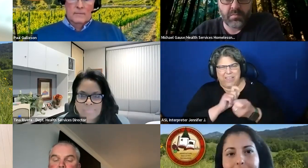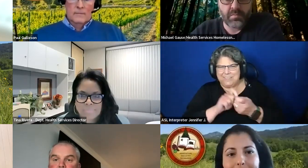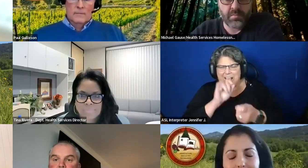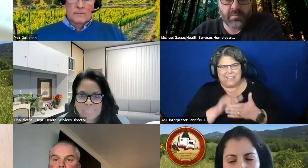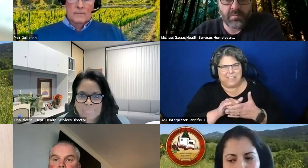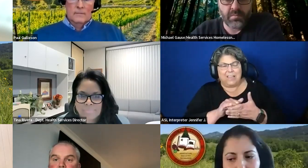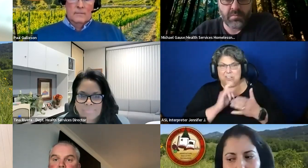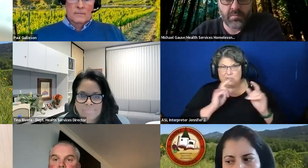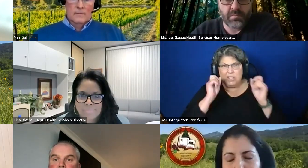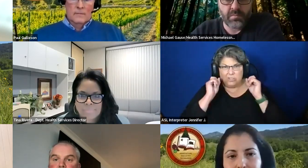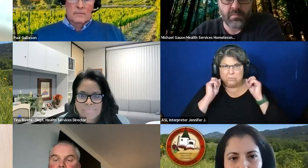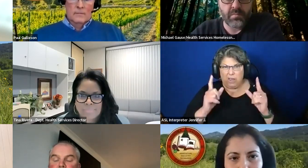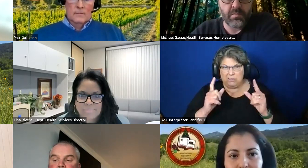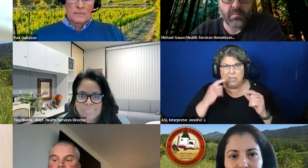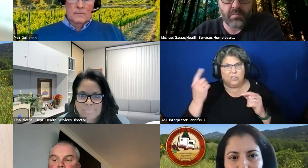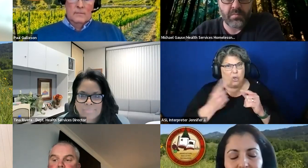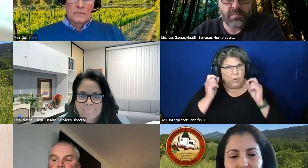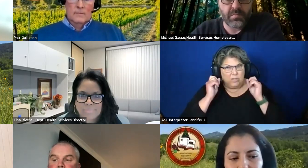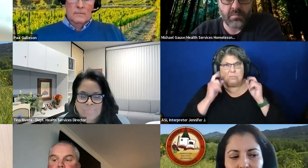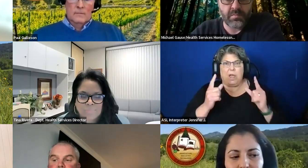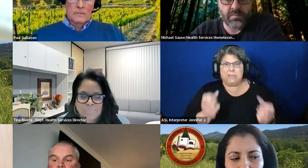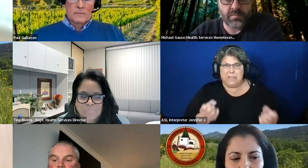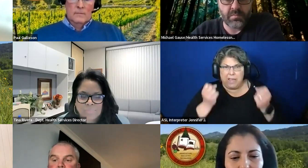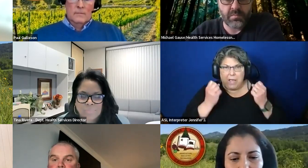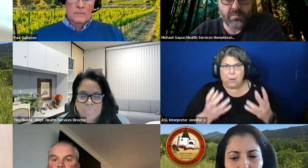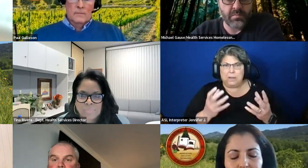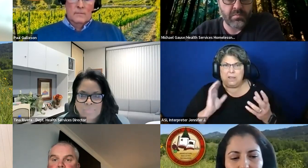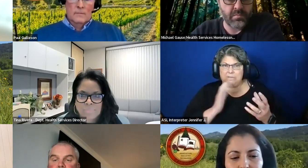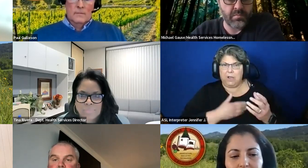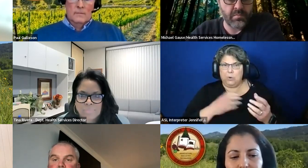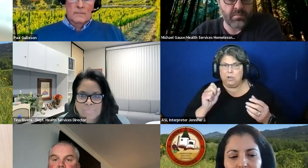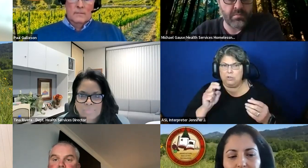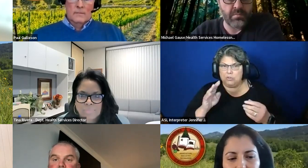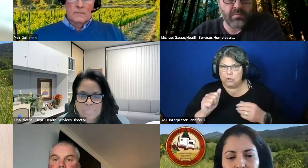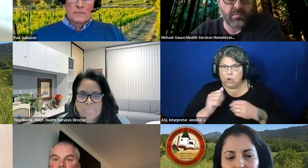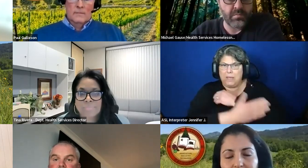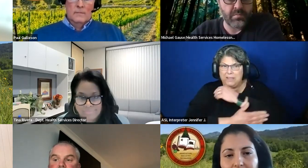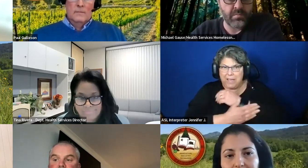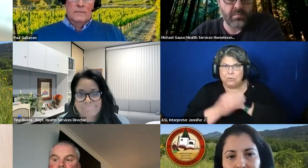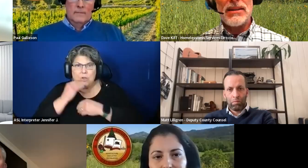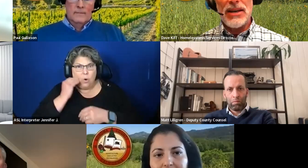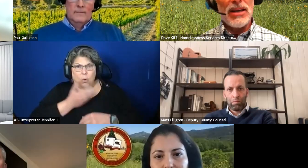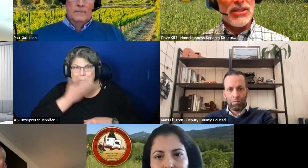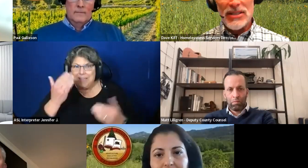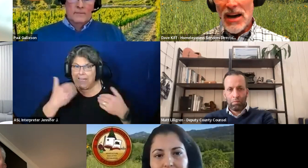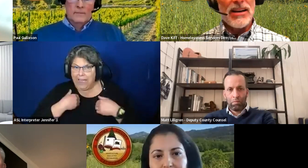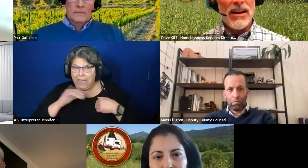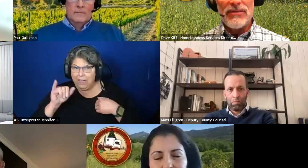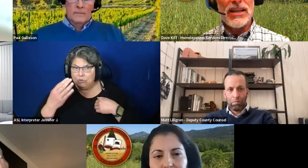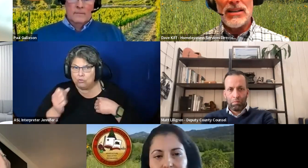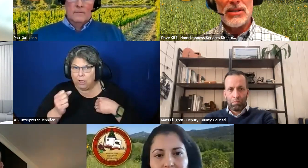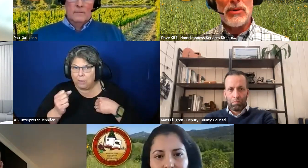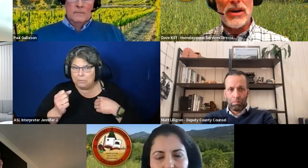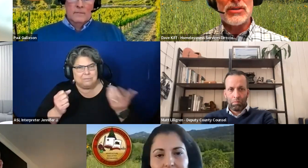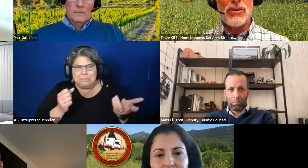is surprising. It is always surprising to us how many of our Sonoma County homeless have jobs, and it's just not